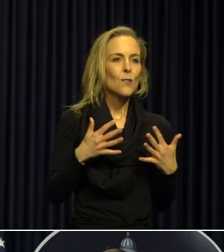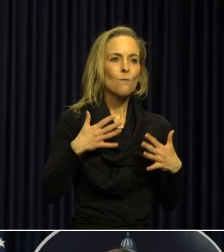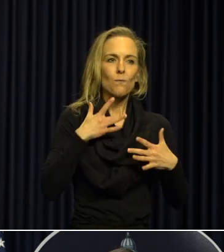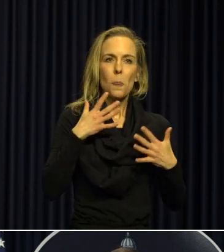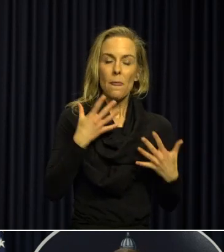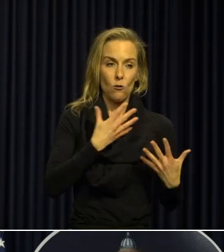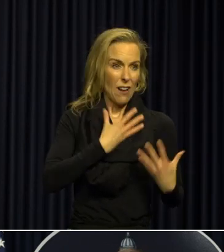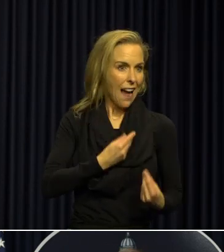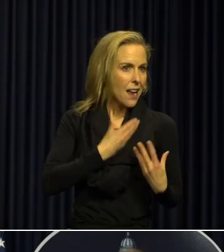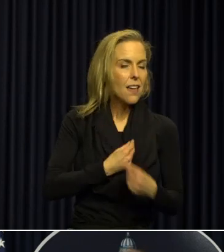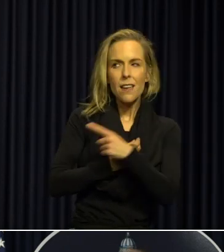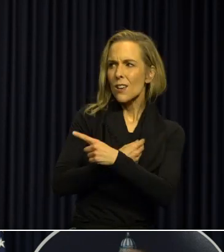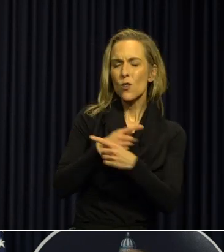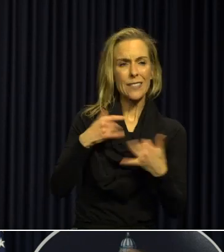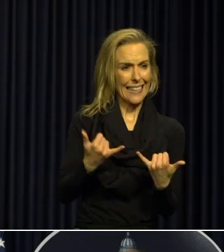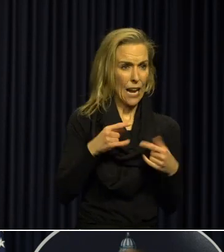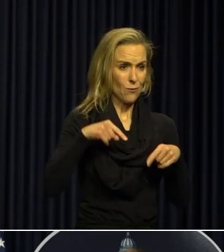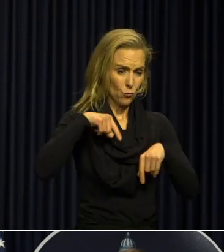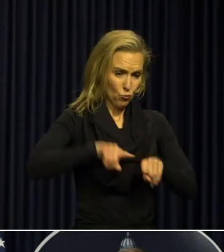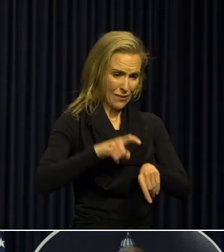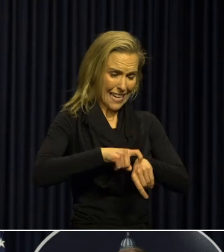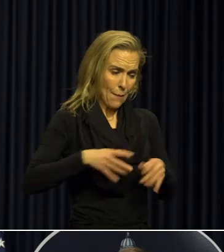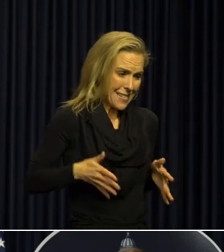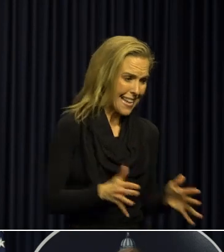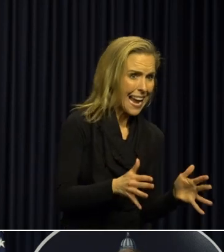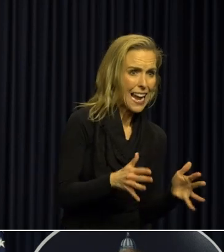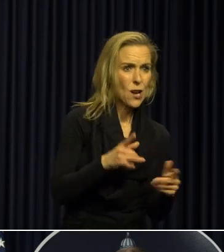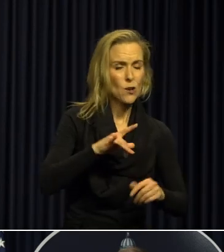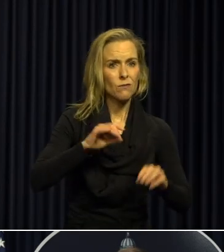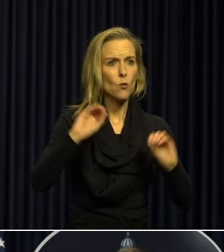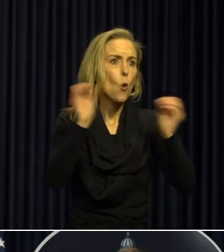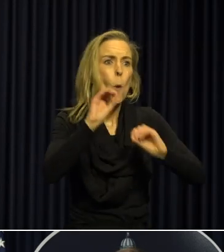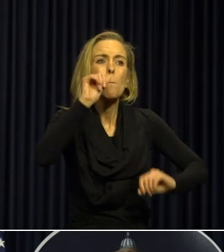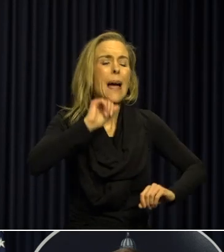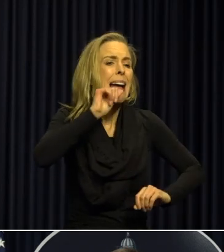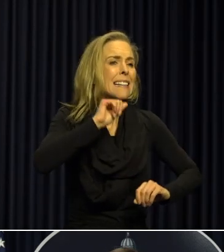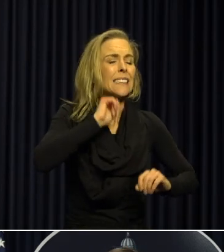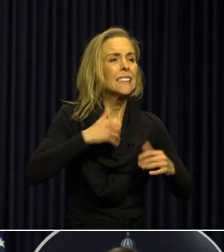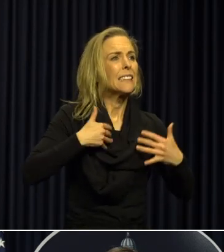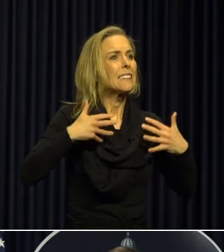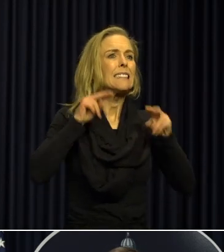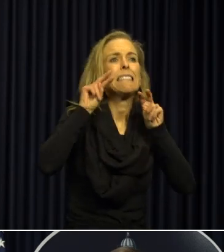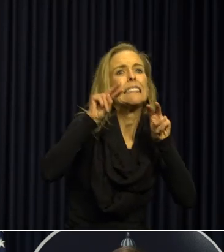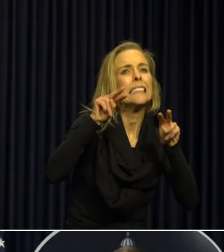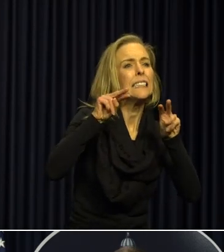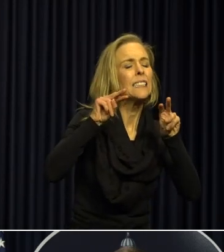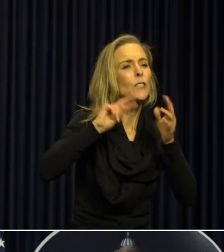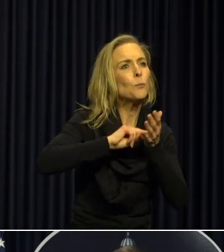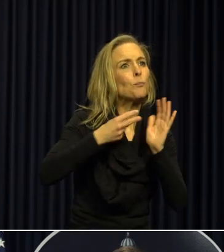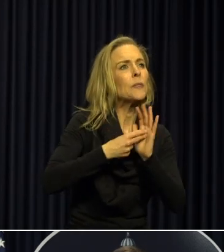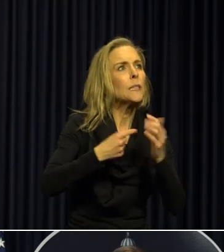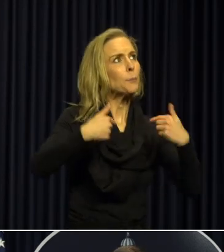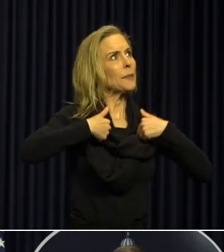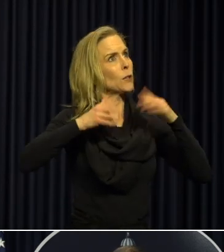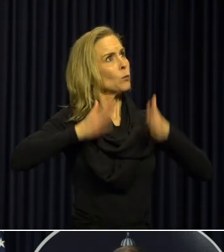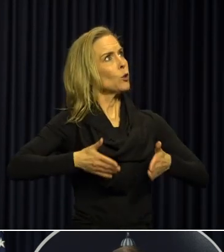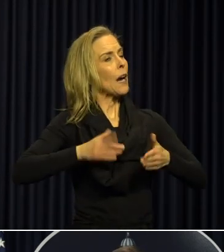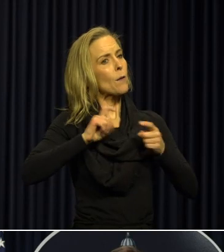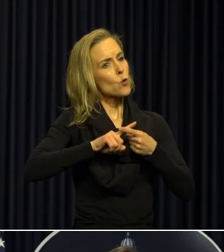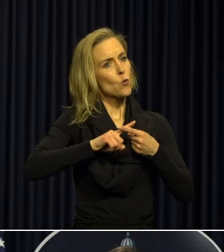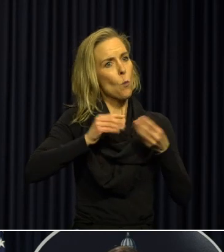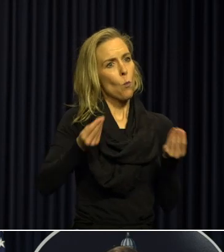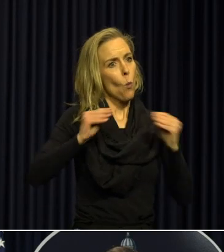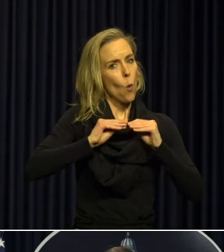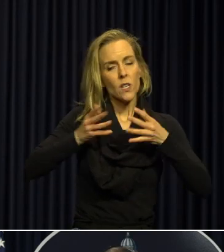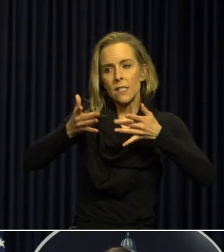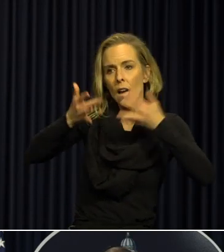In this time of anxiety, in this time of even impatience, it means we need to be kinder and better to each other,